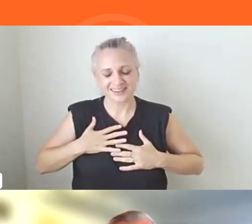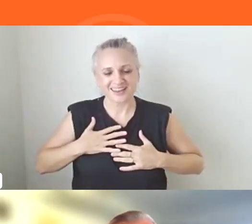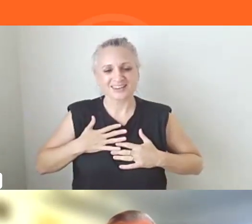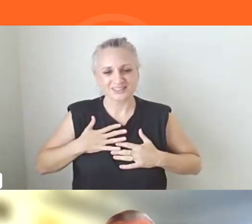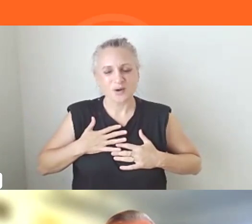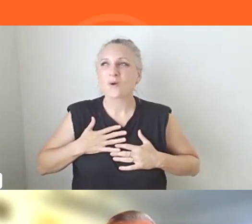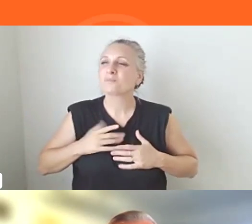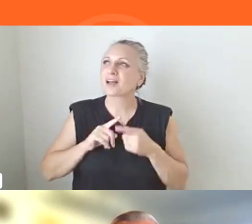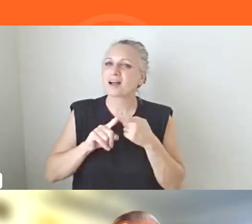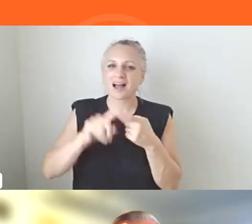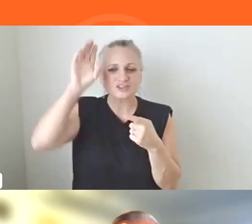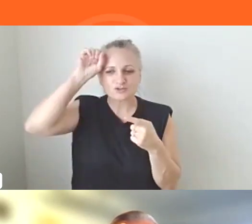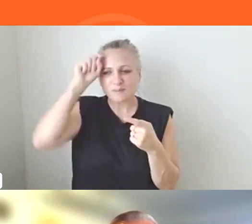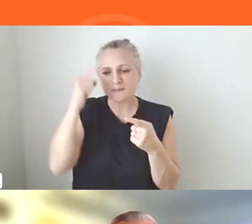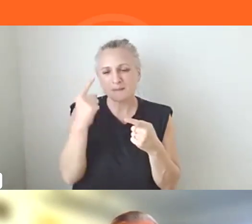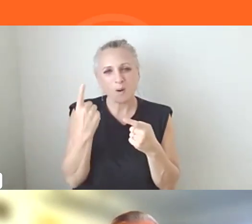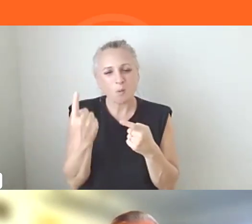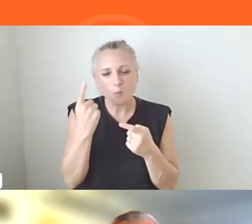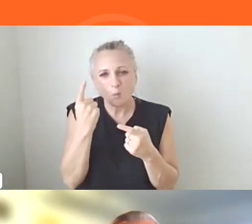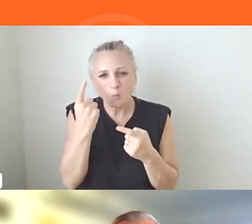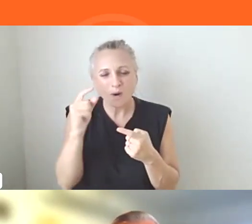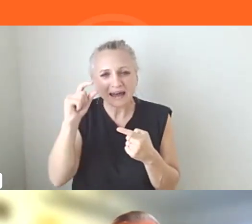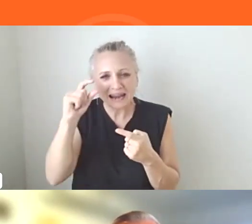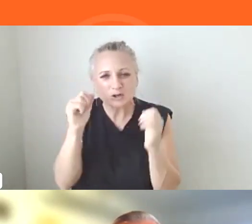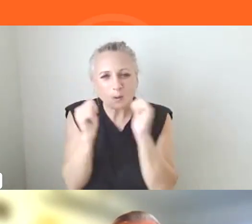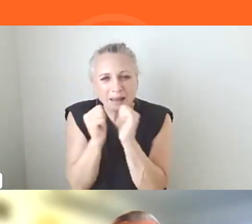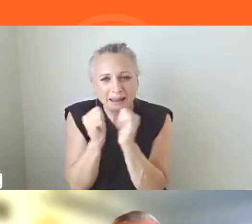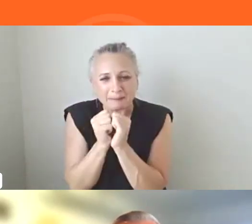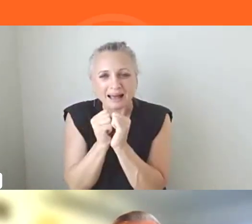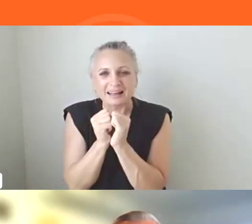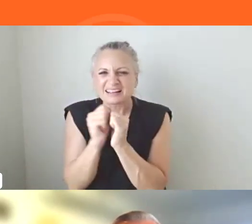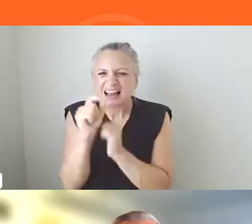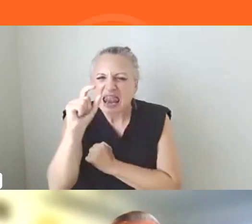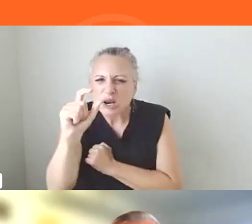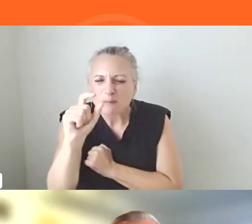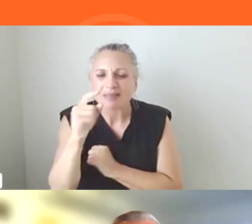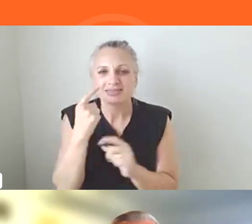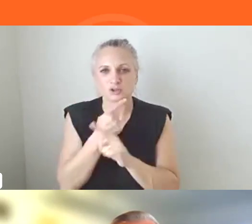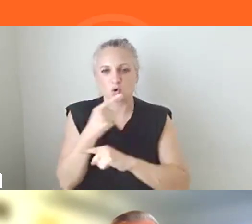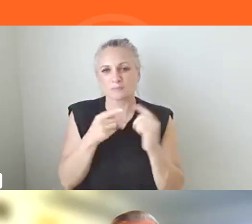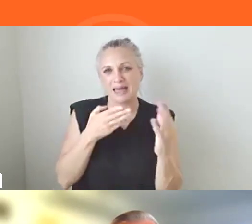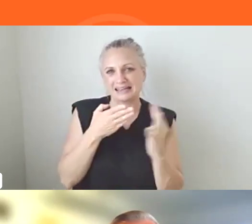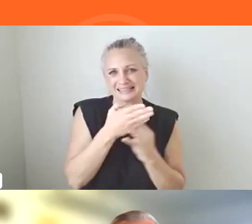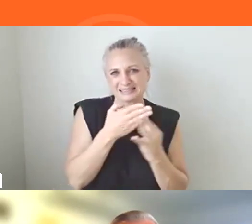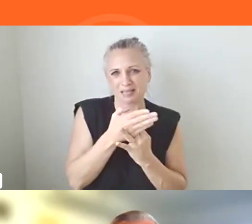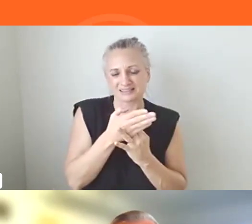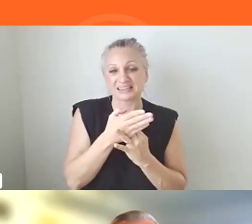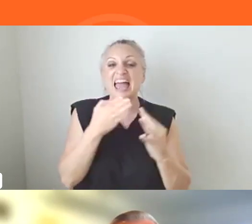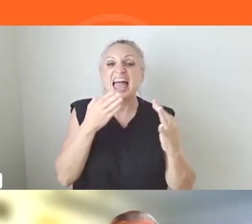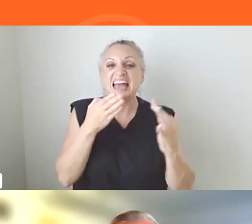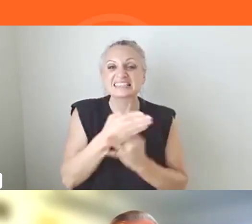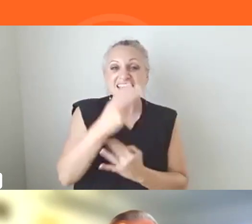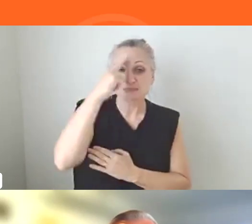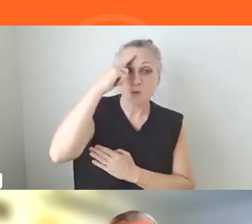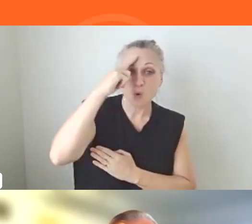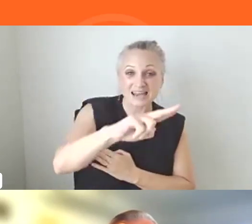remember one thing. There's one little paper that they touched on accessibility, and it looked at accessible names and color contrast, and